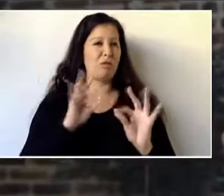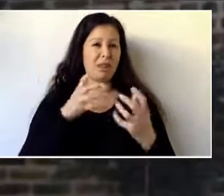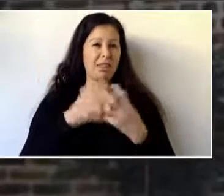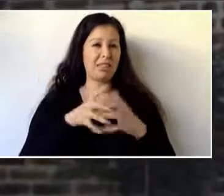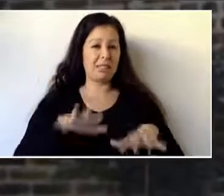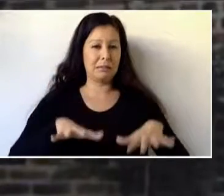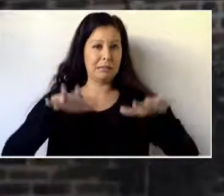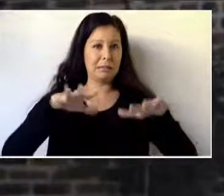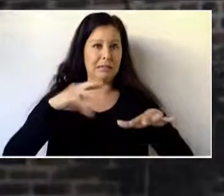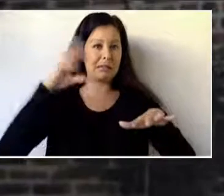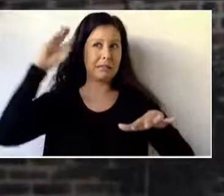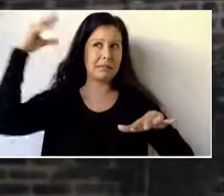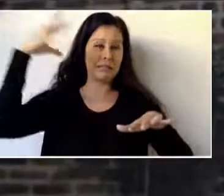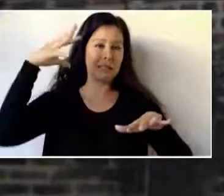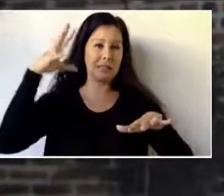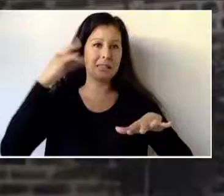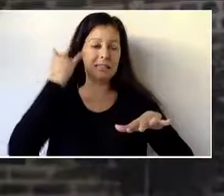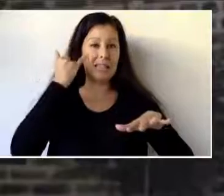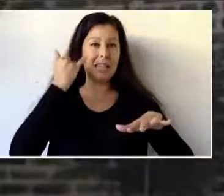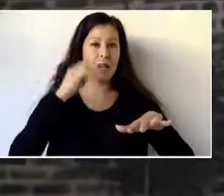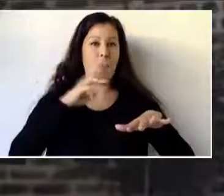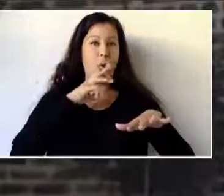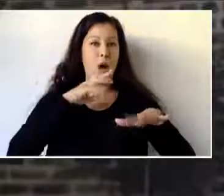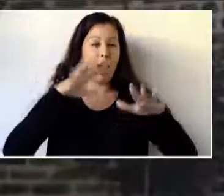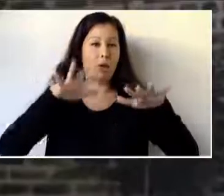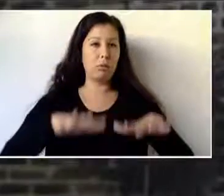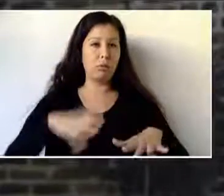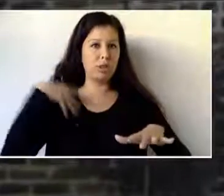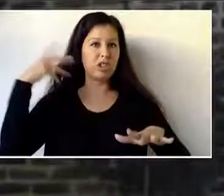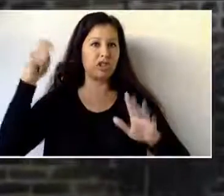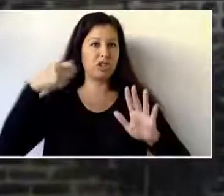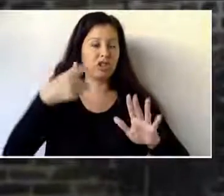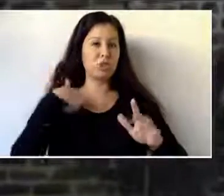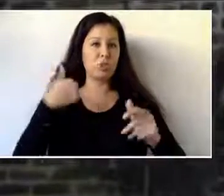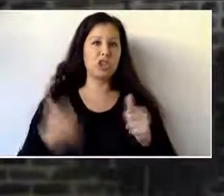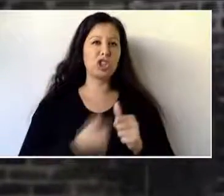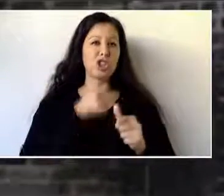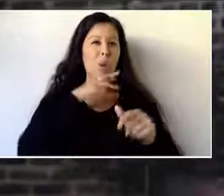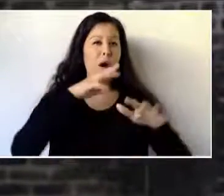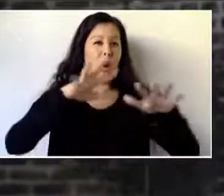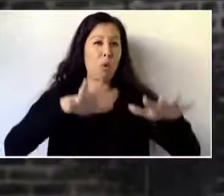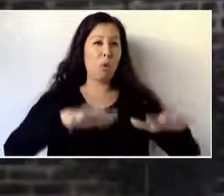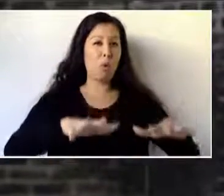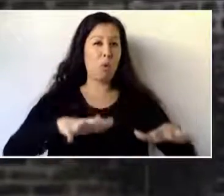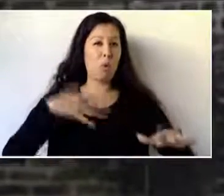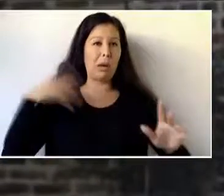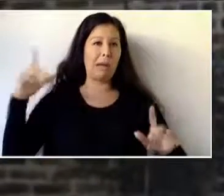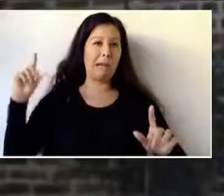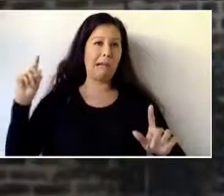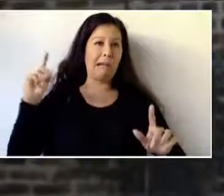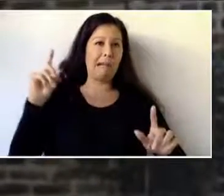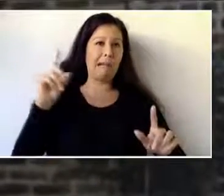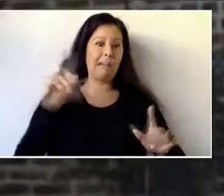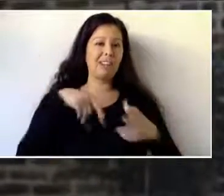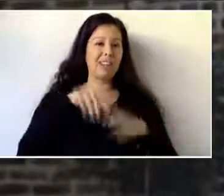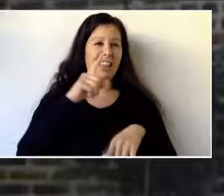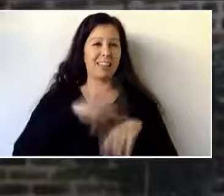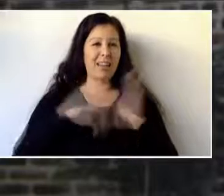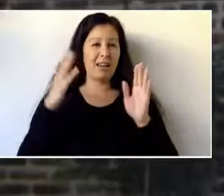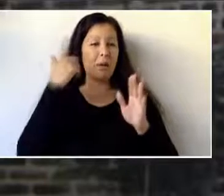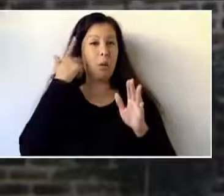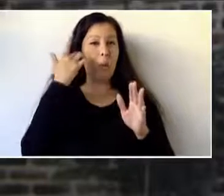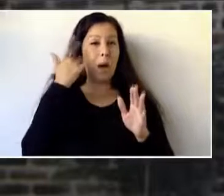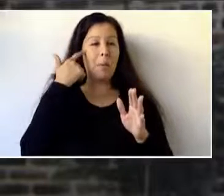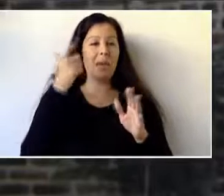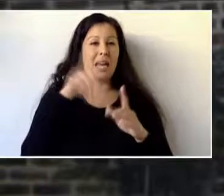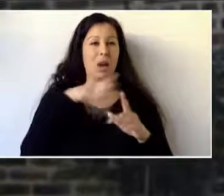we can only shoot with the tide going out. So we would chase the tide out as we shot in that 30 minutes, because